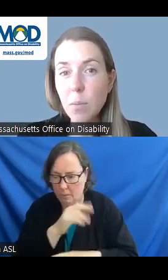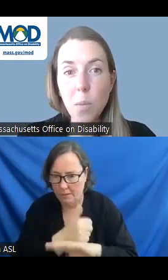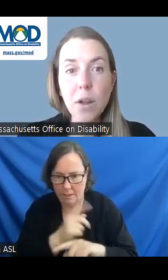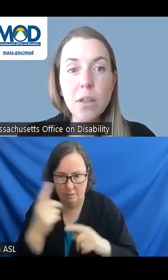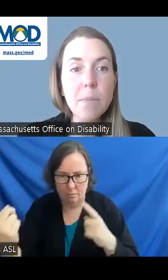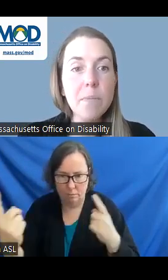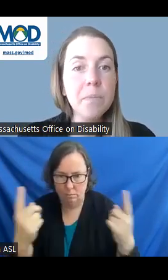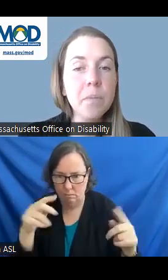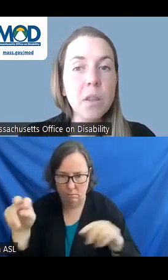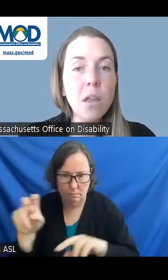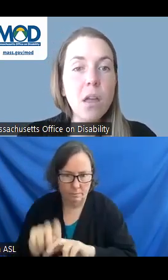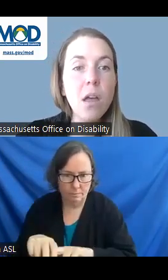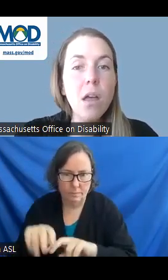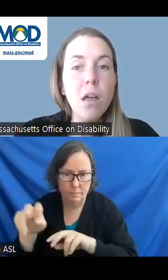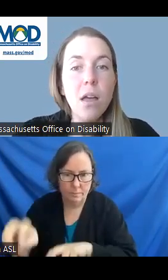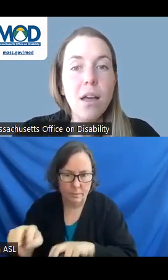event appropriately.